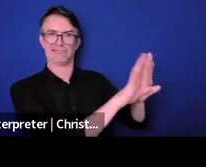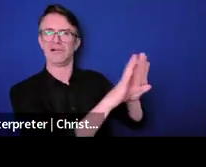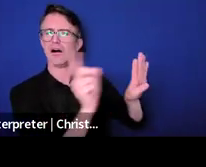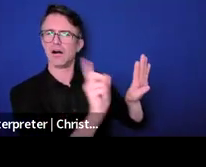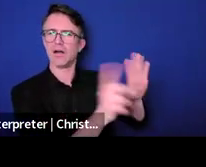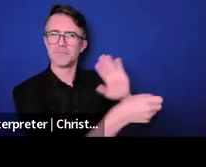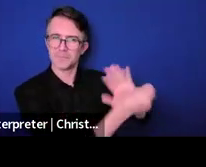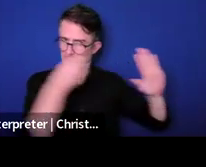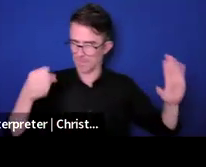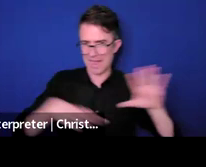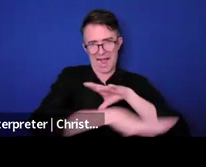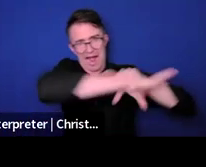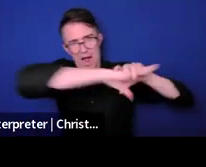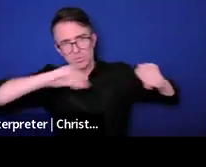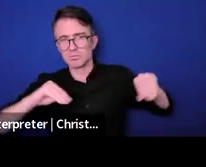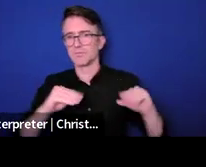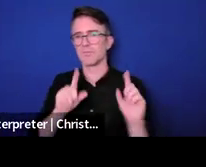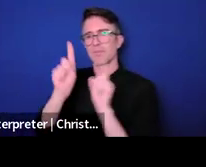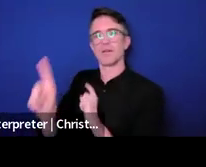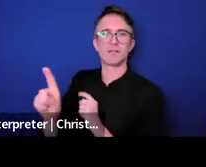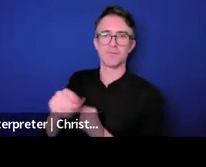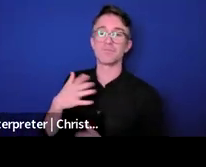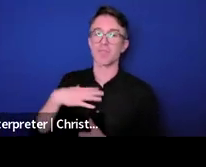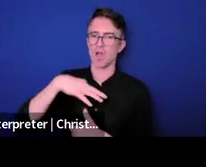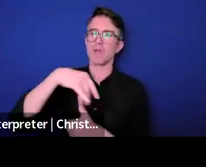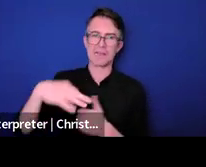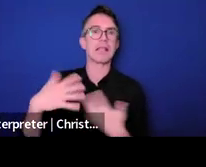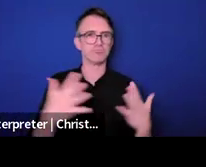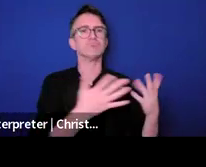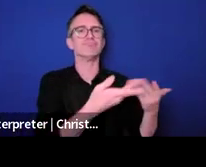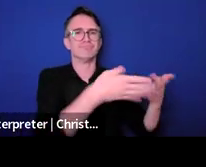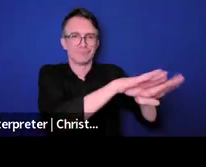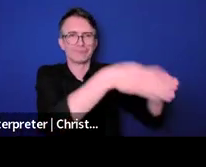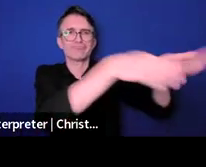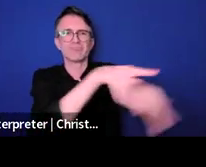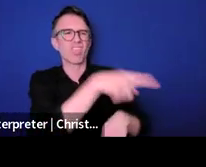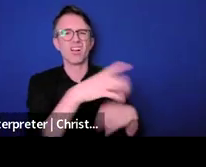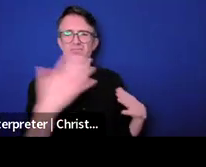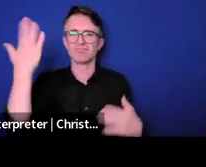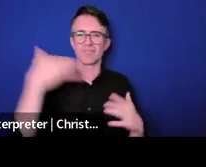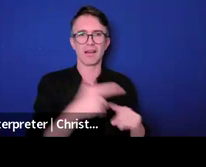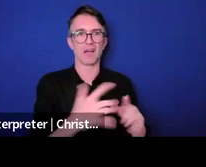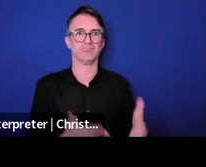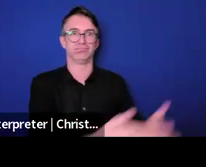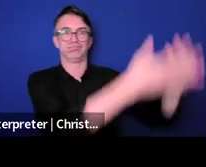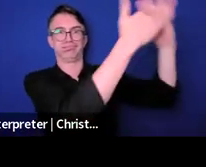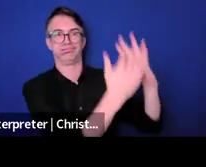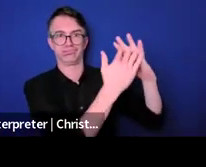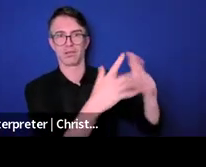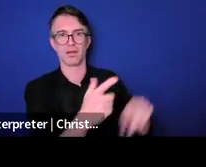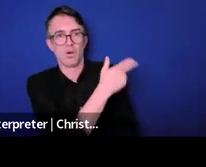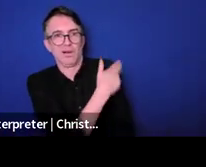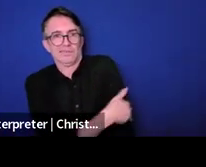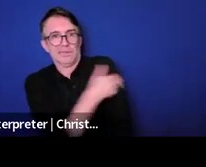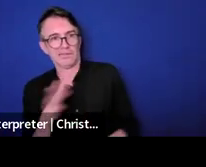of deinstitutionalization, and various models of alternative care and options were put in